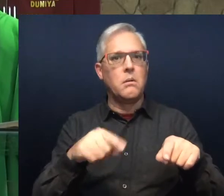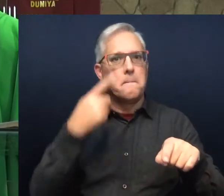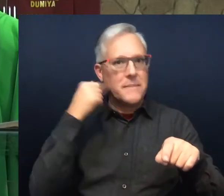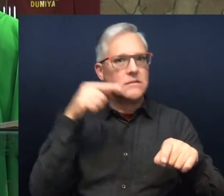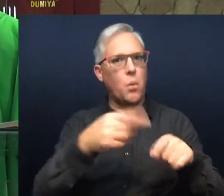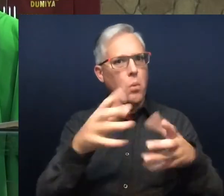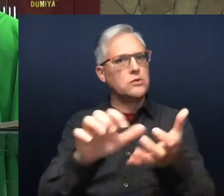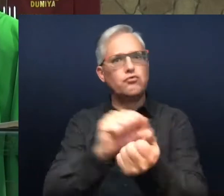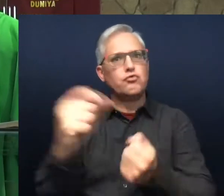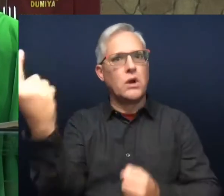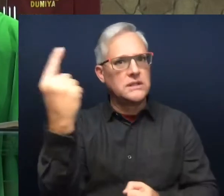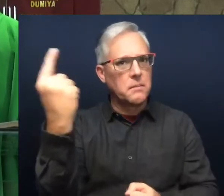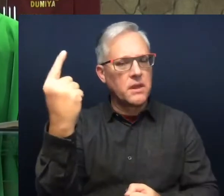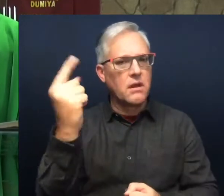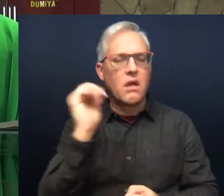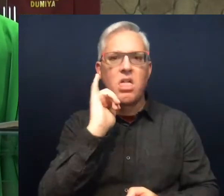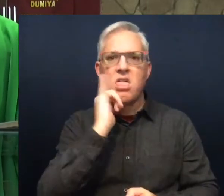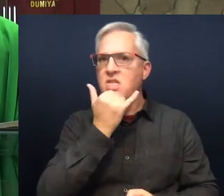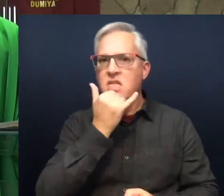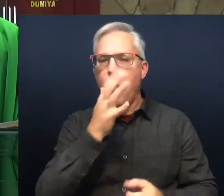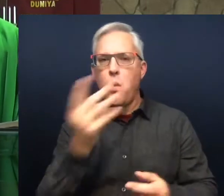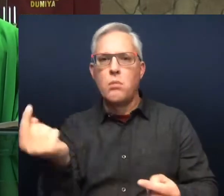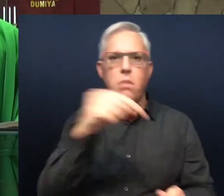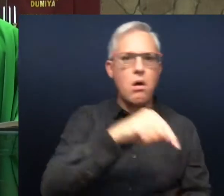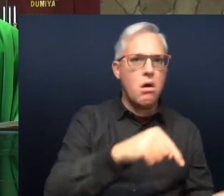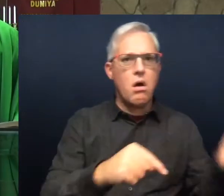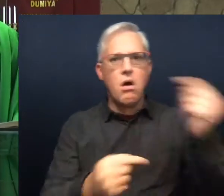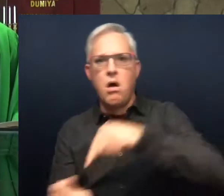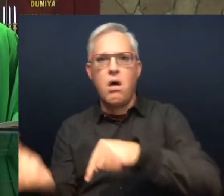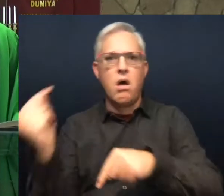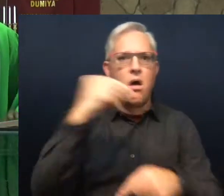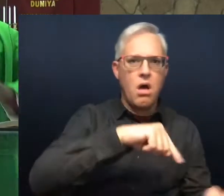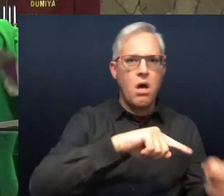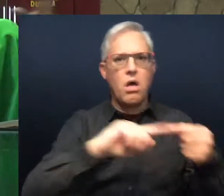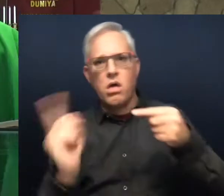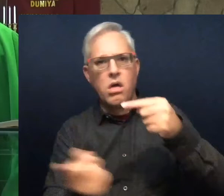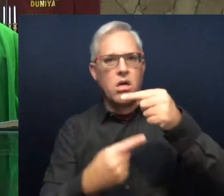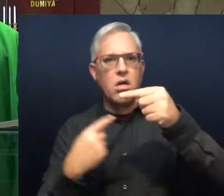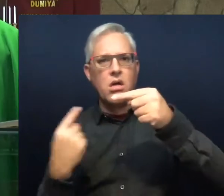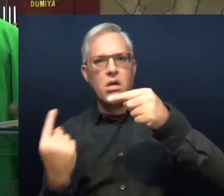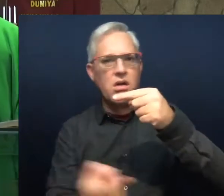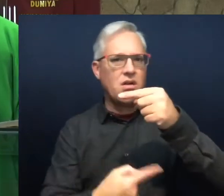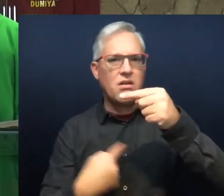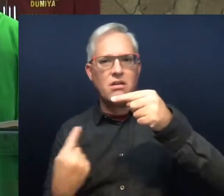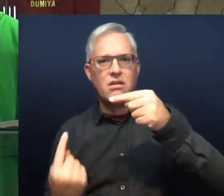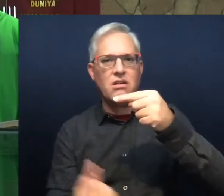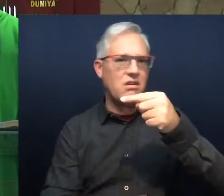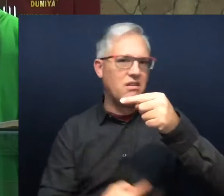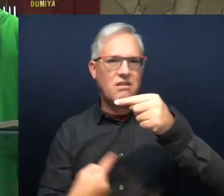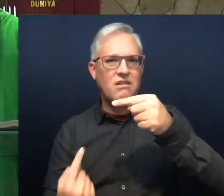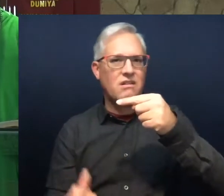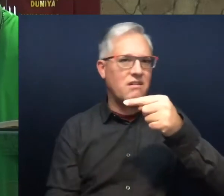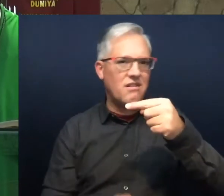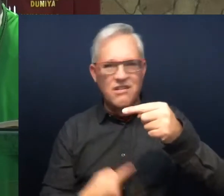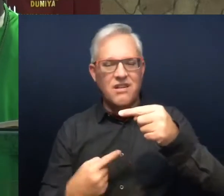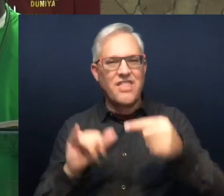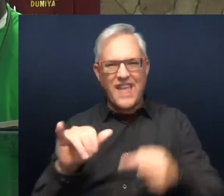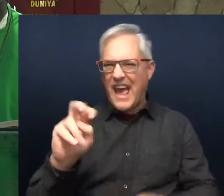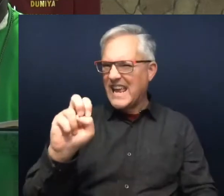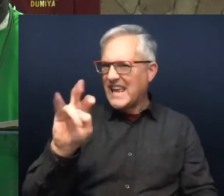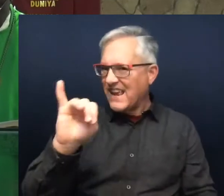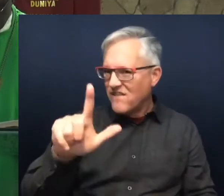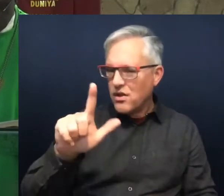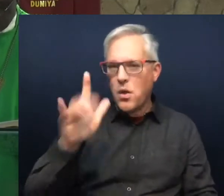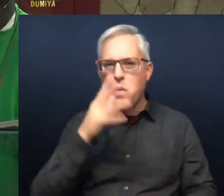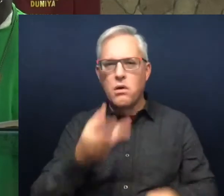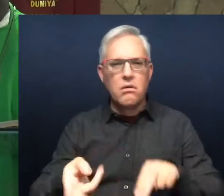seeks to destroy. Instead of diminishing evil, it multiplies it. Through violence,